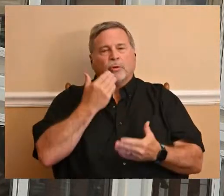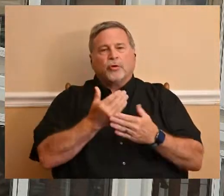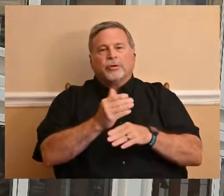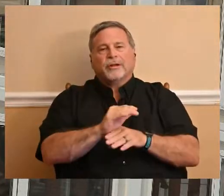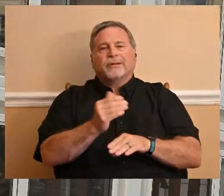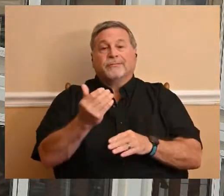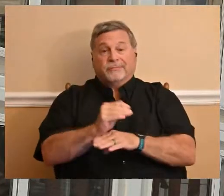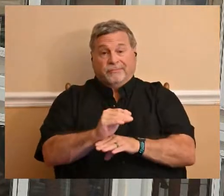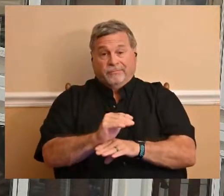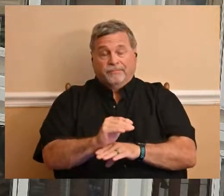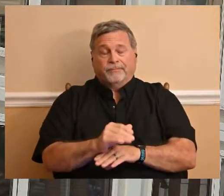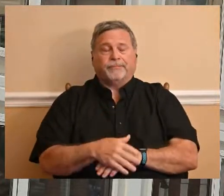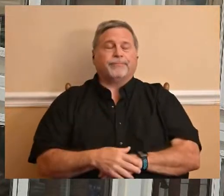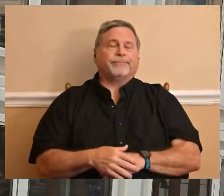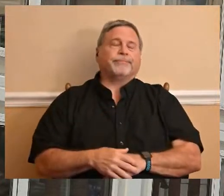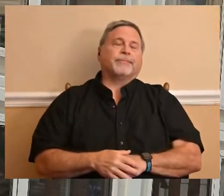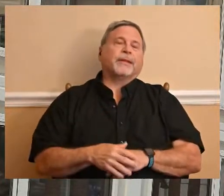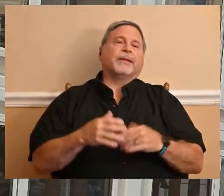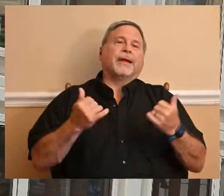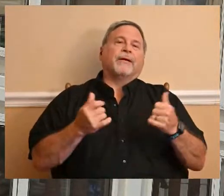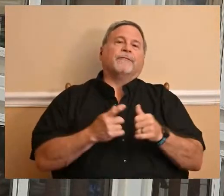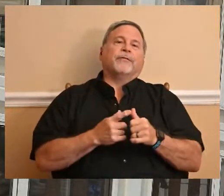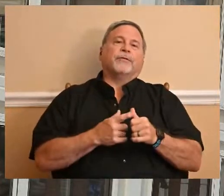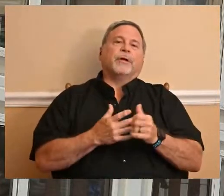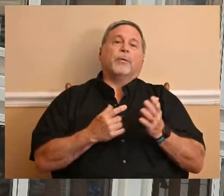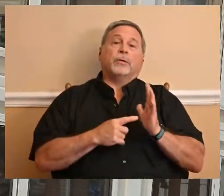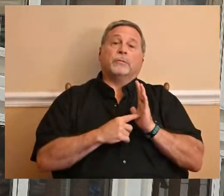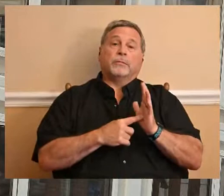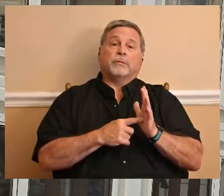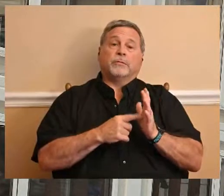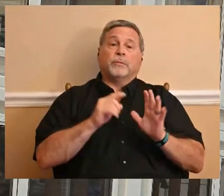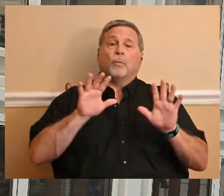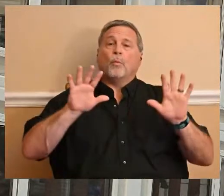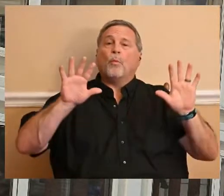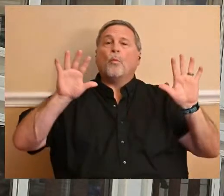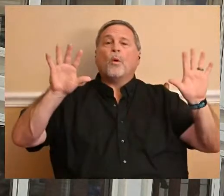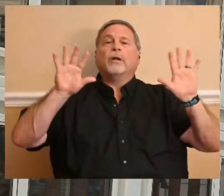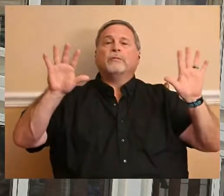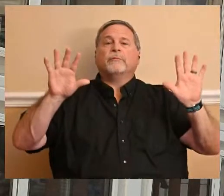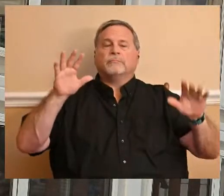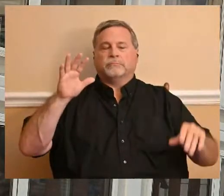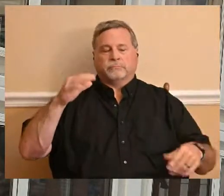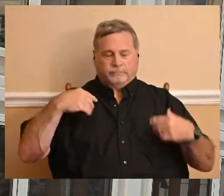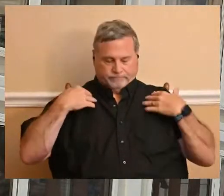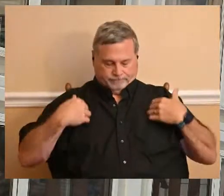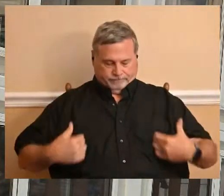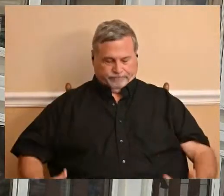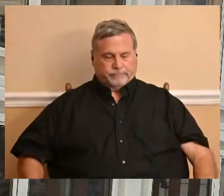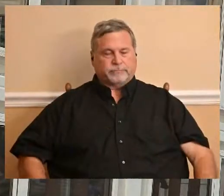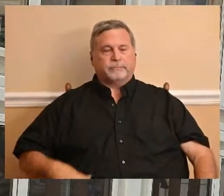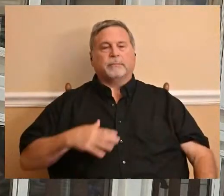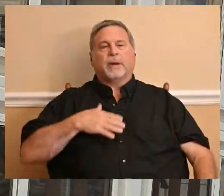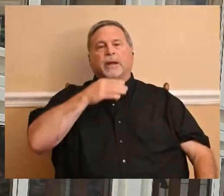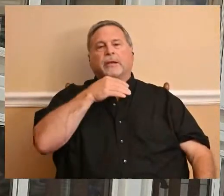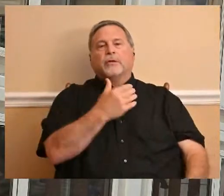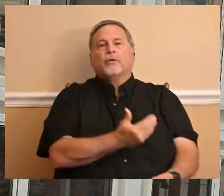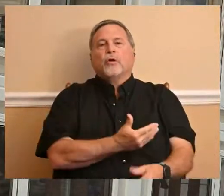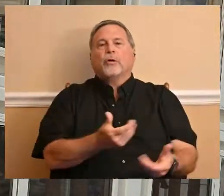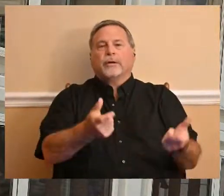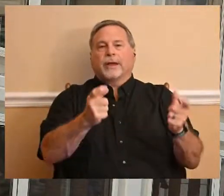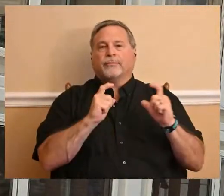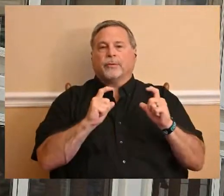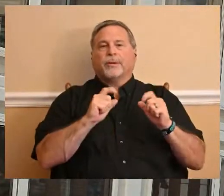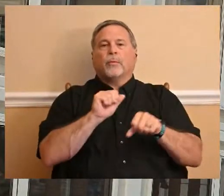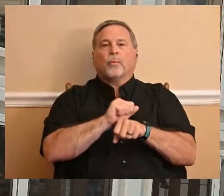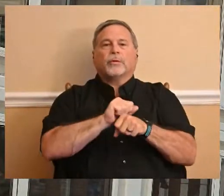tonight. Now, first of all, I want to point out this wonderful apron. My daughter gave this to me. She works at